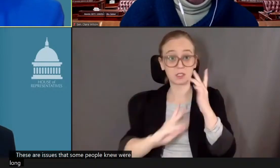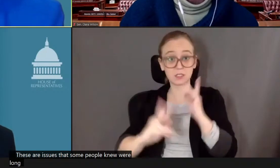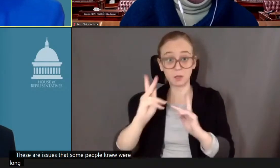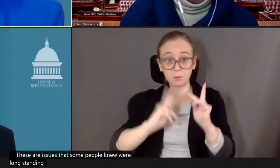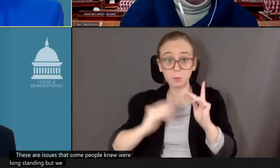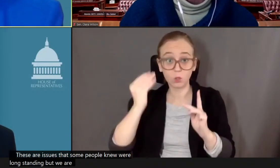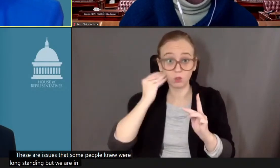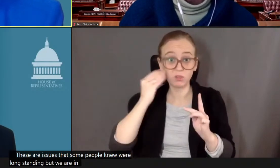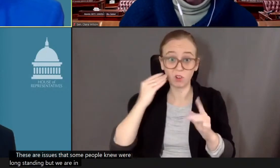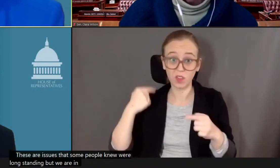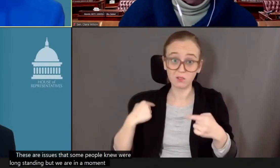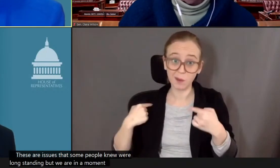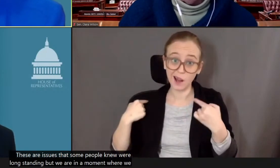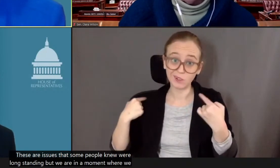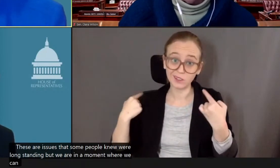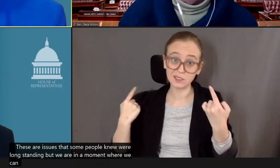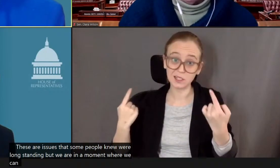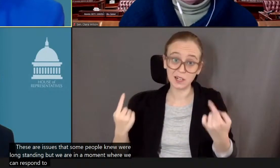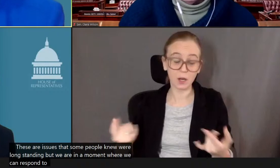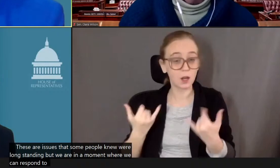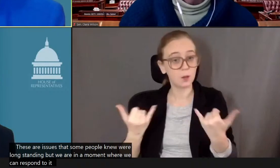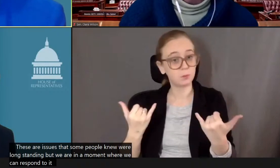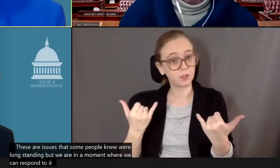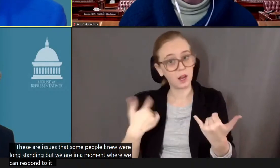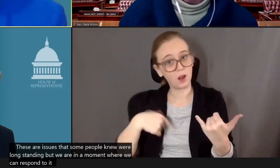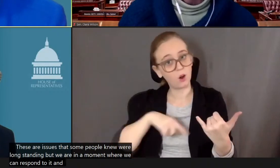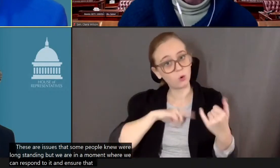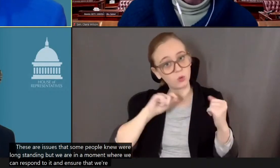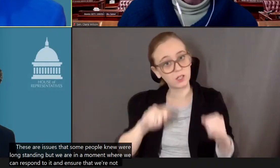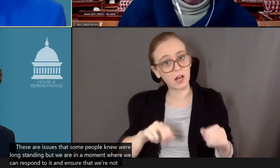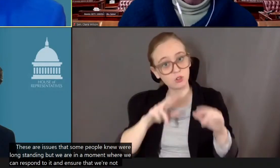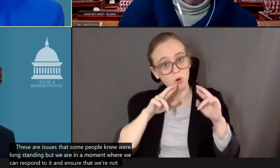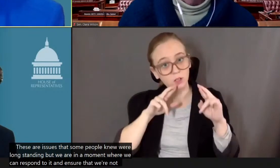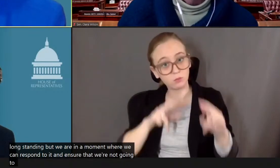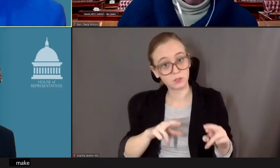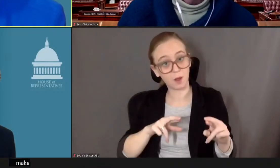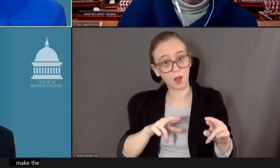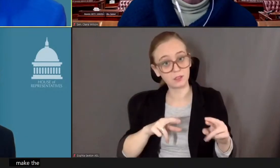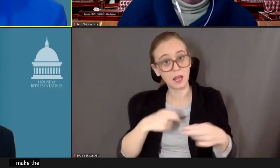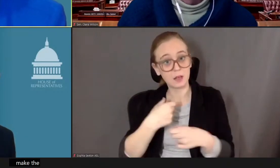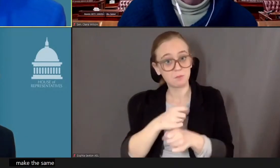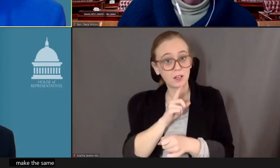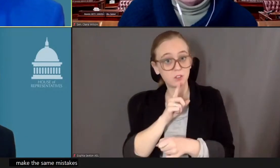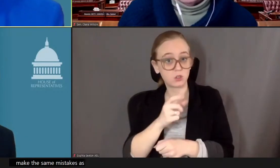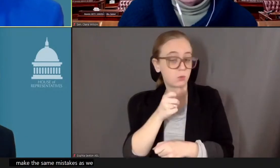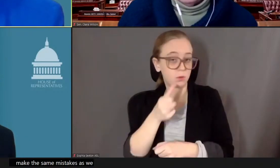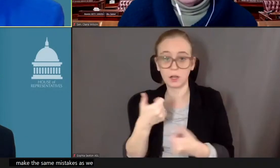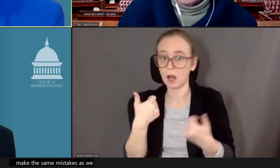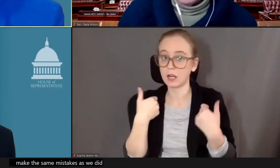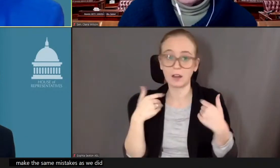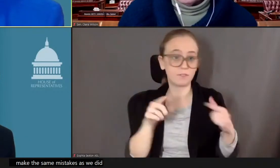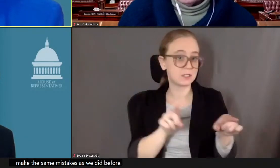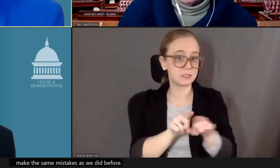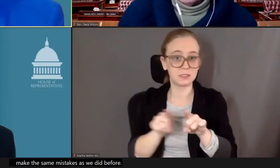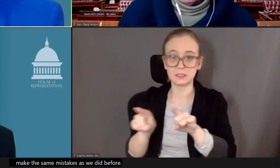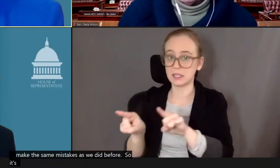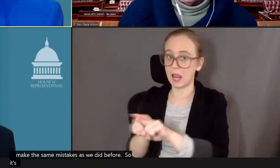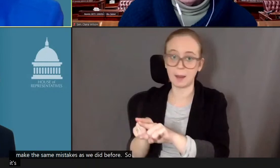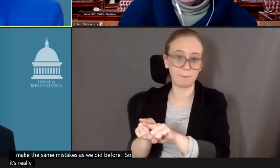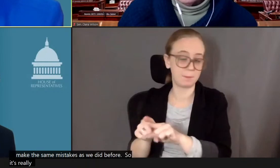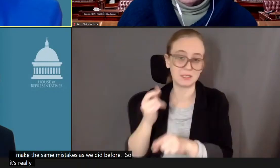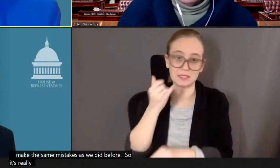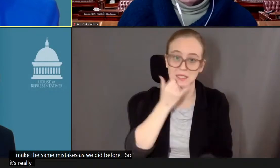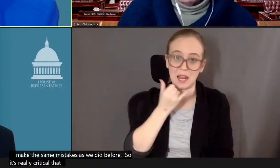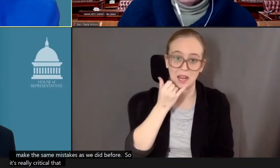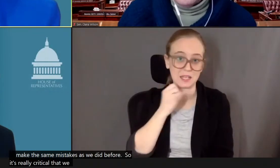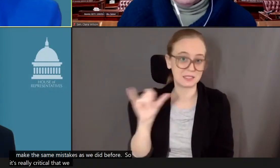can respond to it and ensure that we're not going to make the same mistakes as we did before. So it's really critical that we help